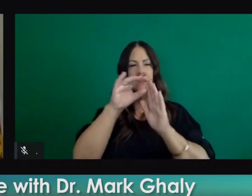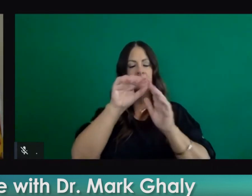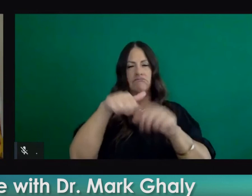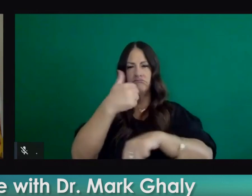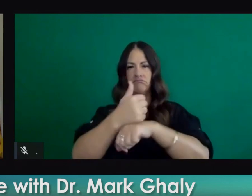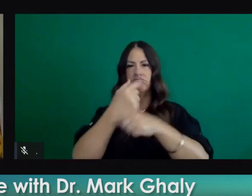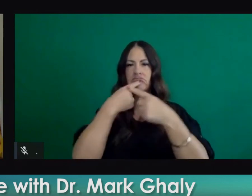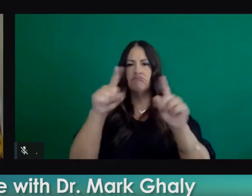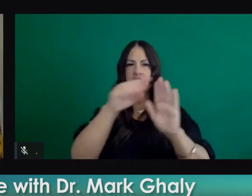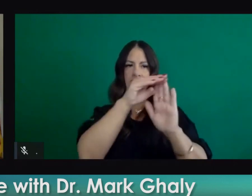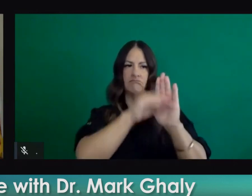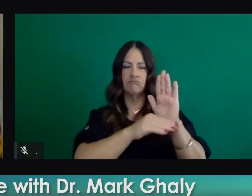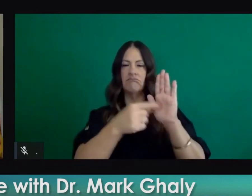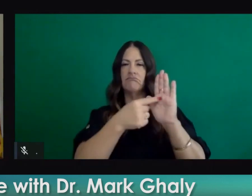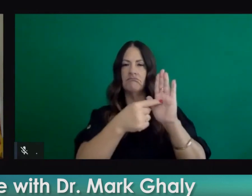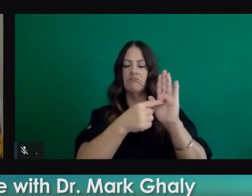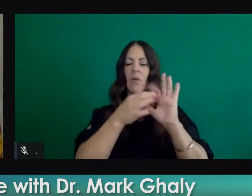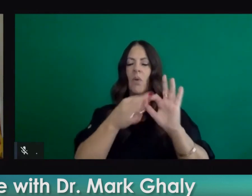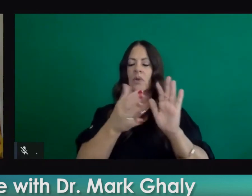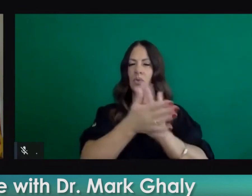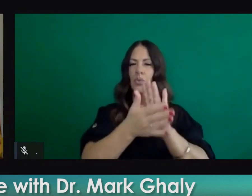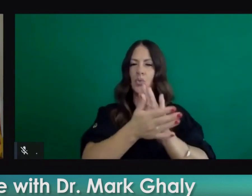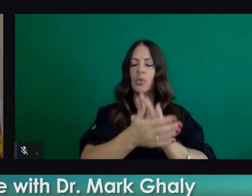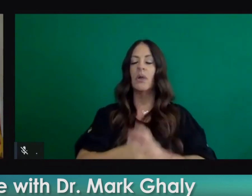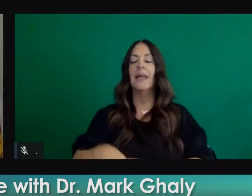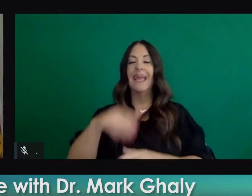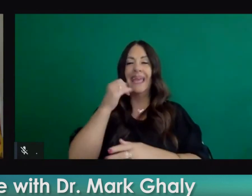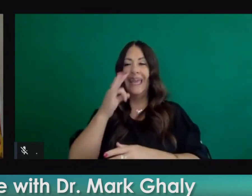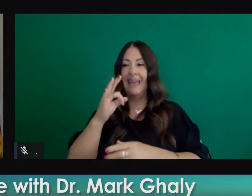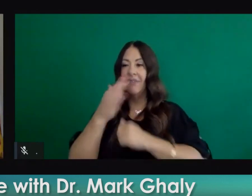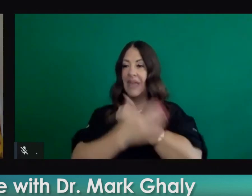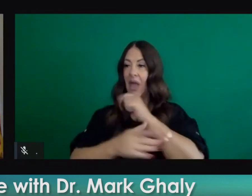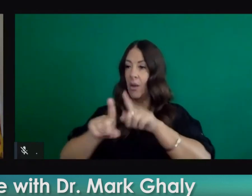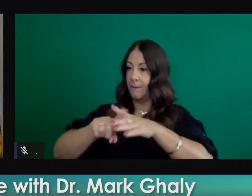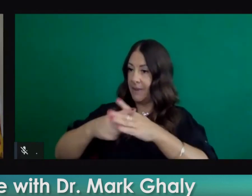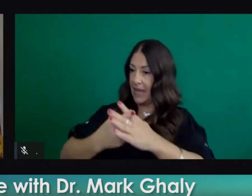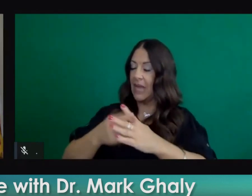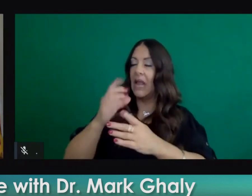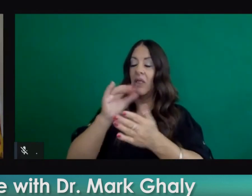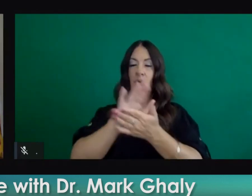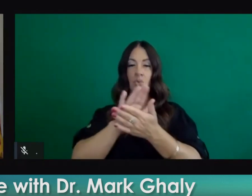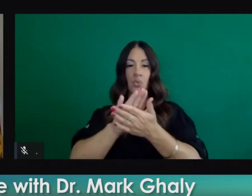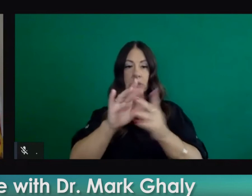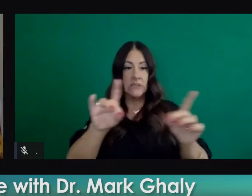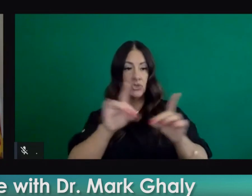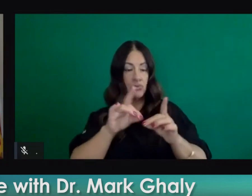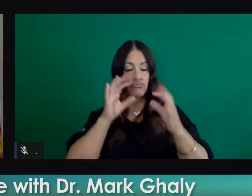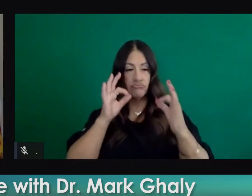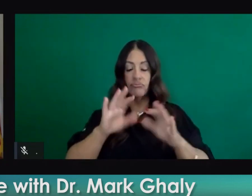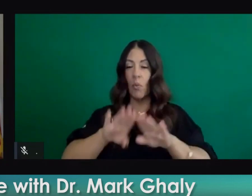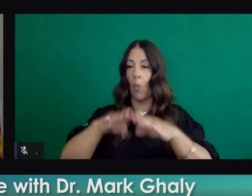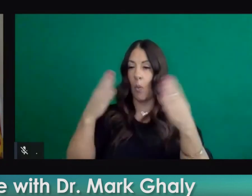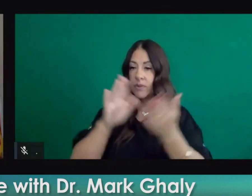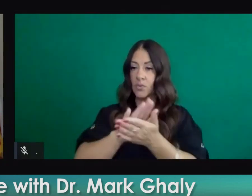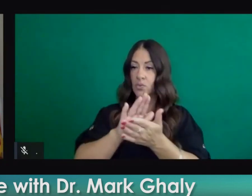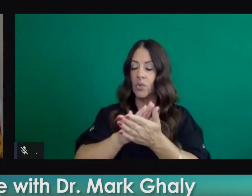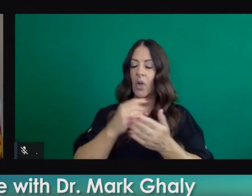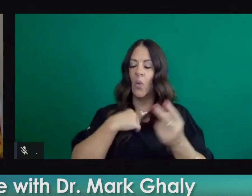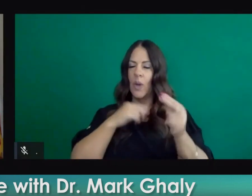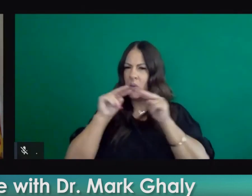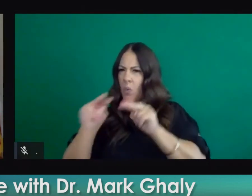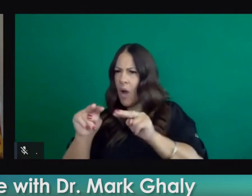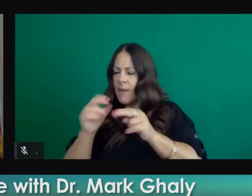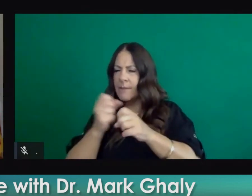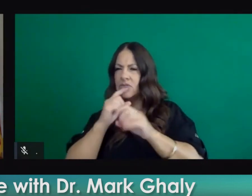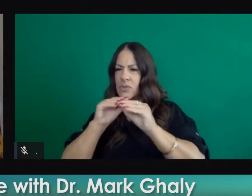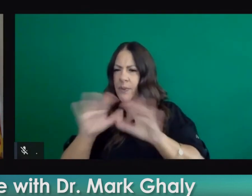after a county does begin and a district opens up its schools, that we're really looking at transmission, not just within the